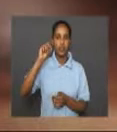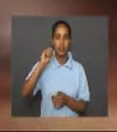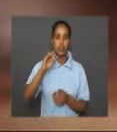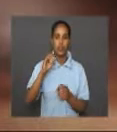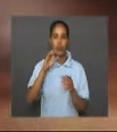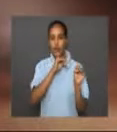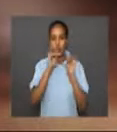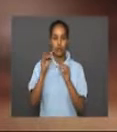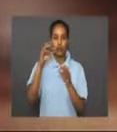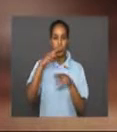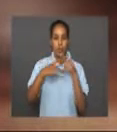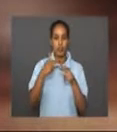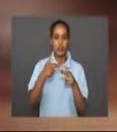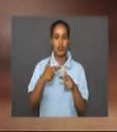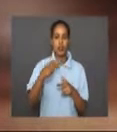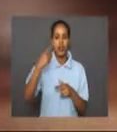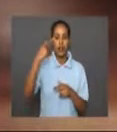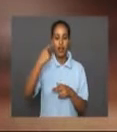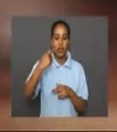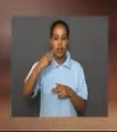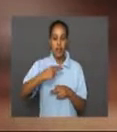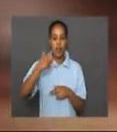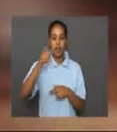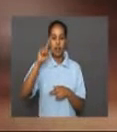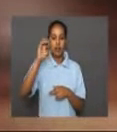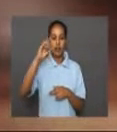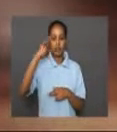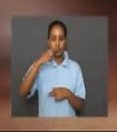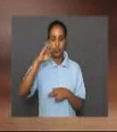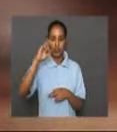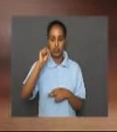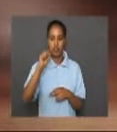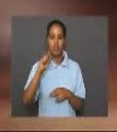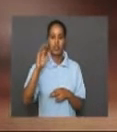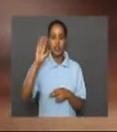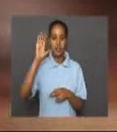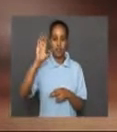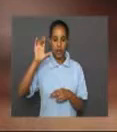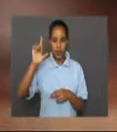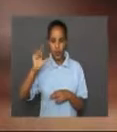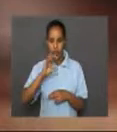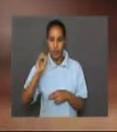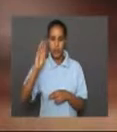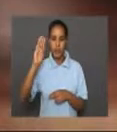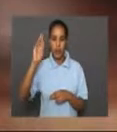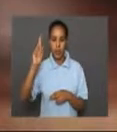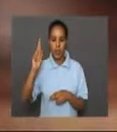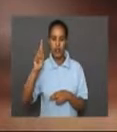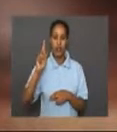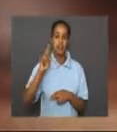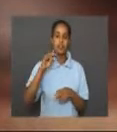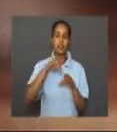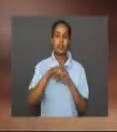both and describe some of their uses. Let us start by learning